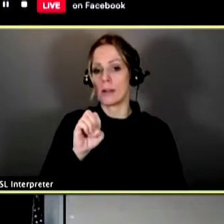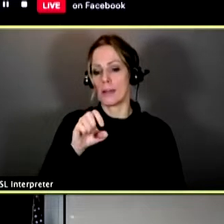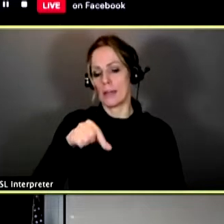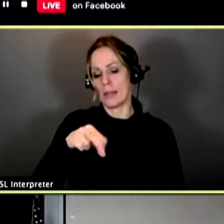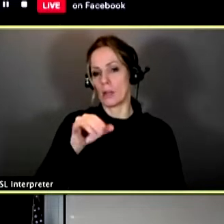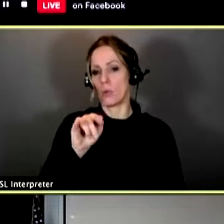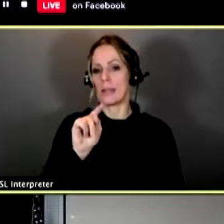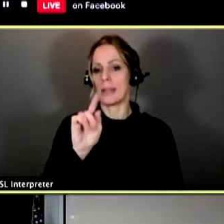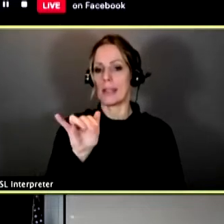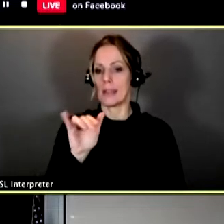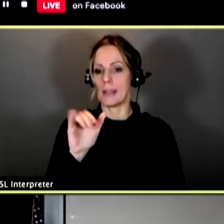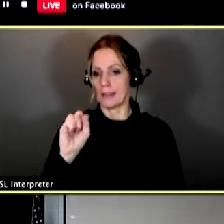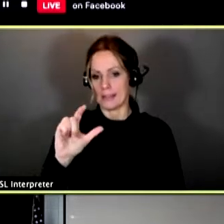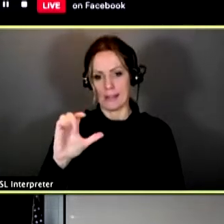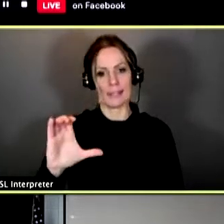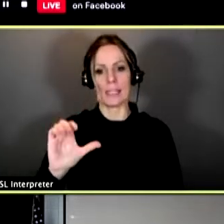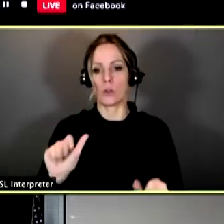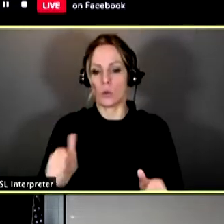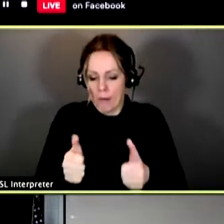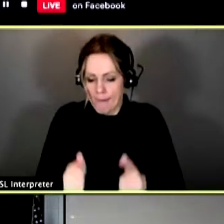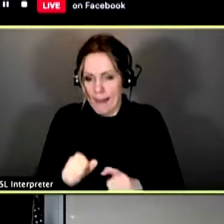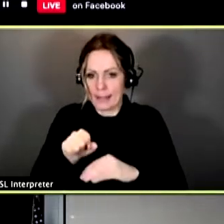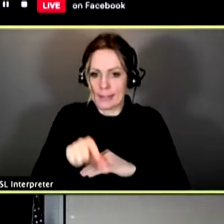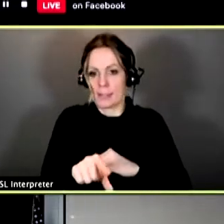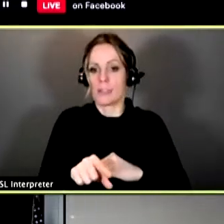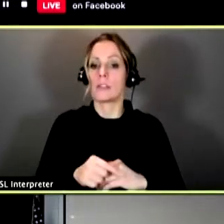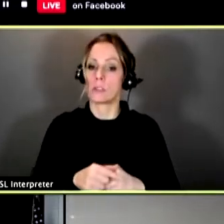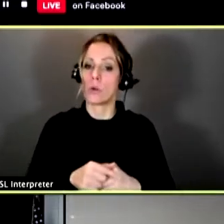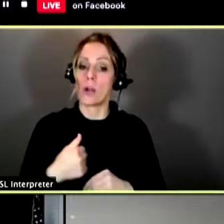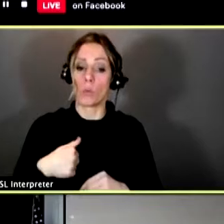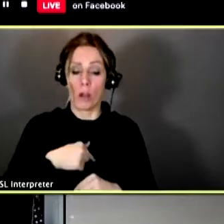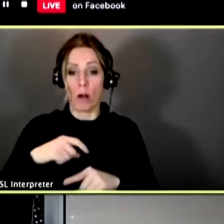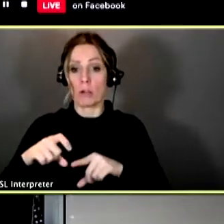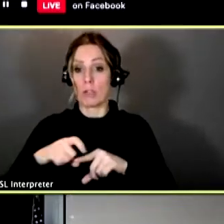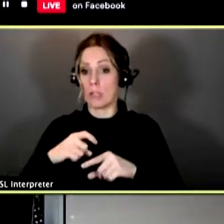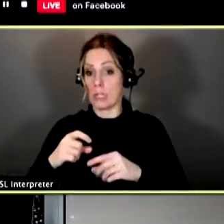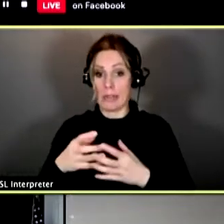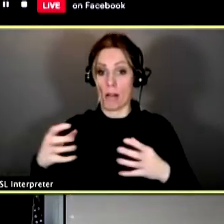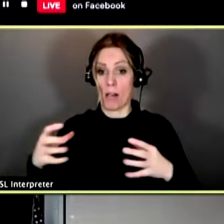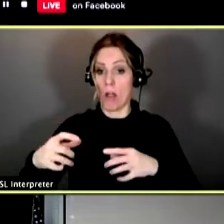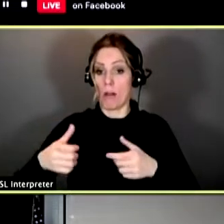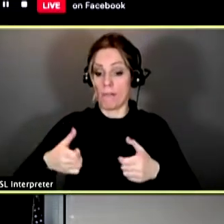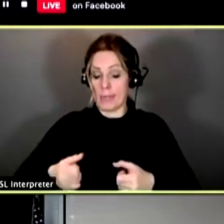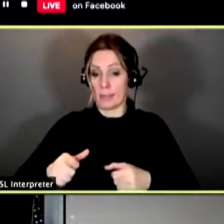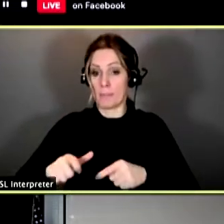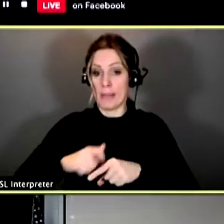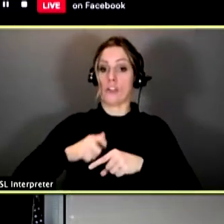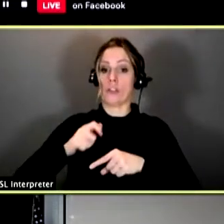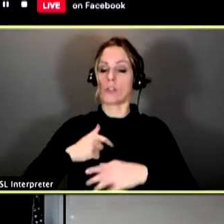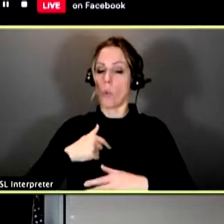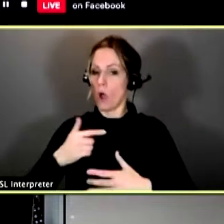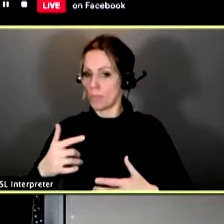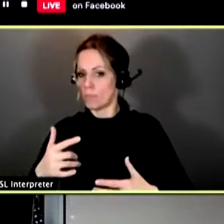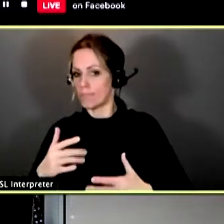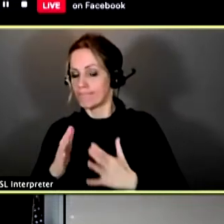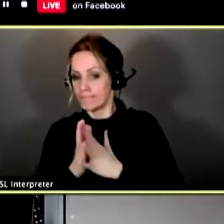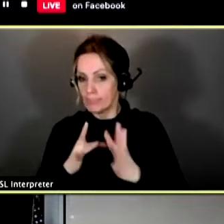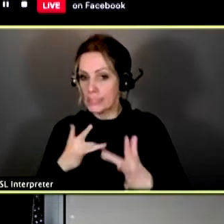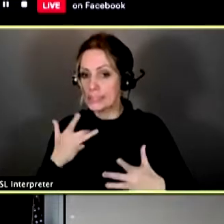text. And we are getting quite a few texts, so I'll be looking forward to sharing those as well. Also,